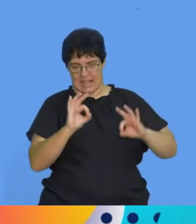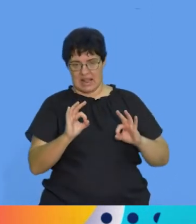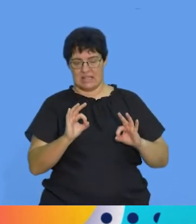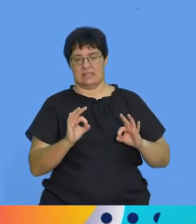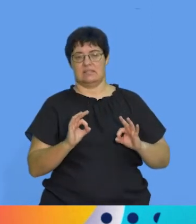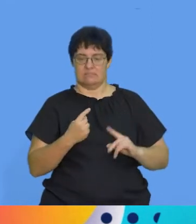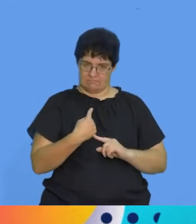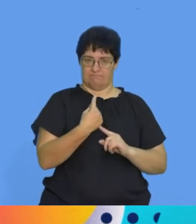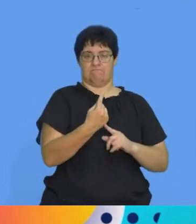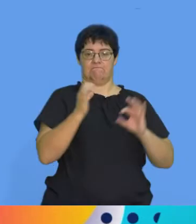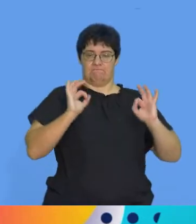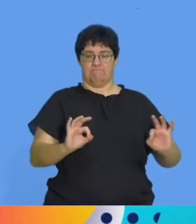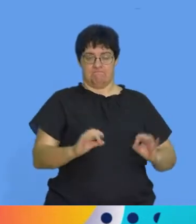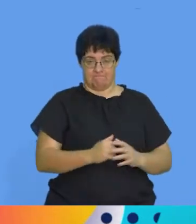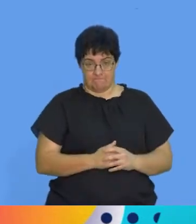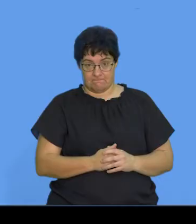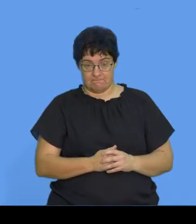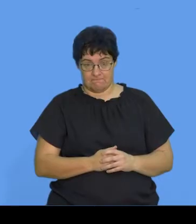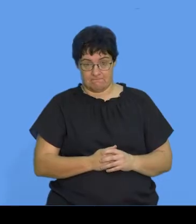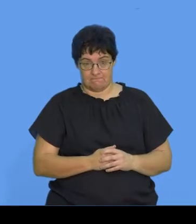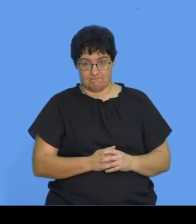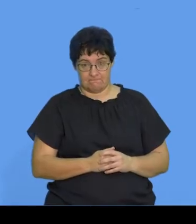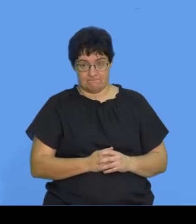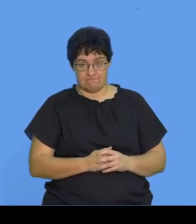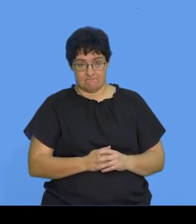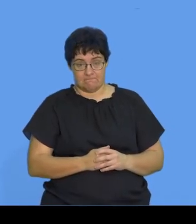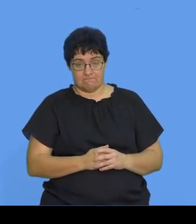the cells to keep them up.